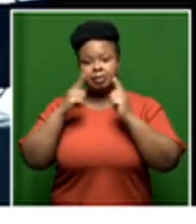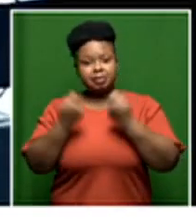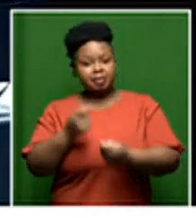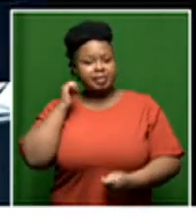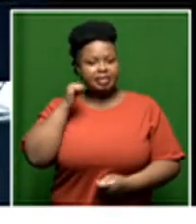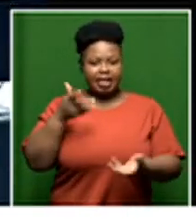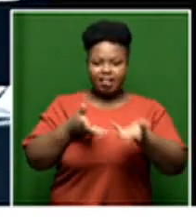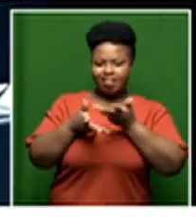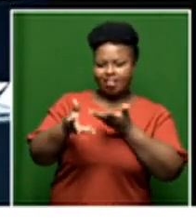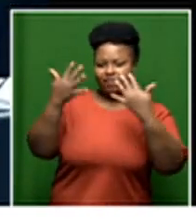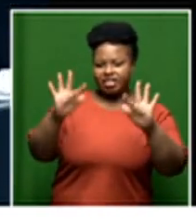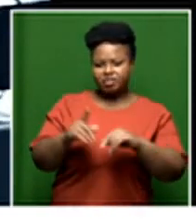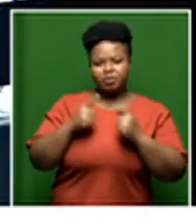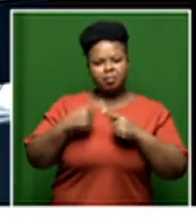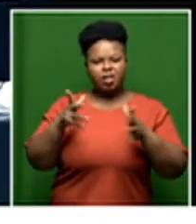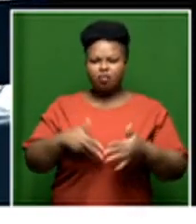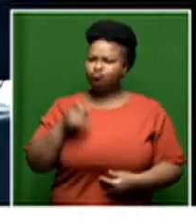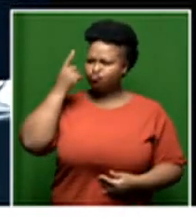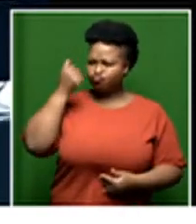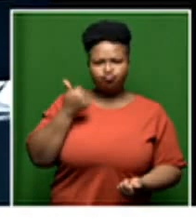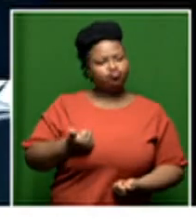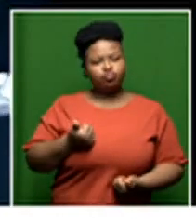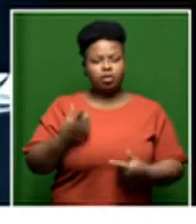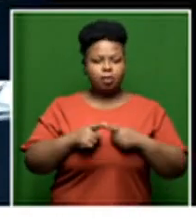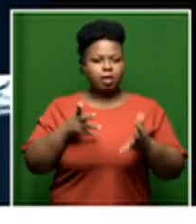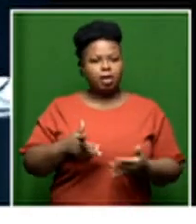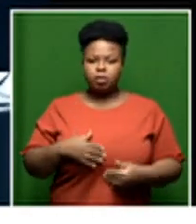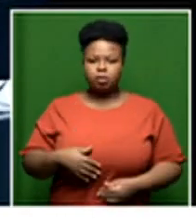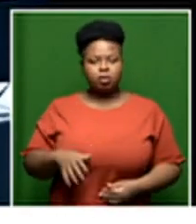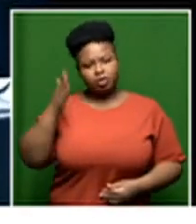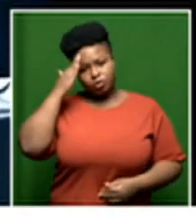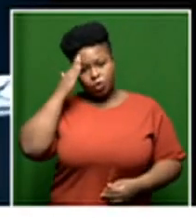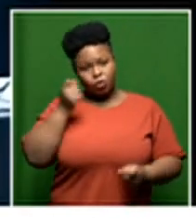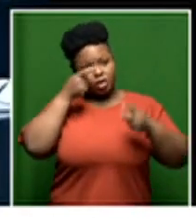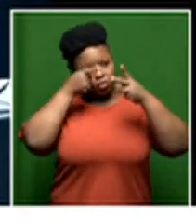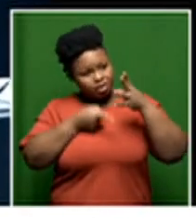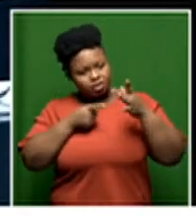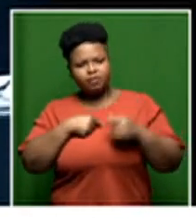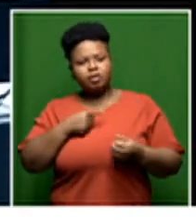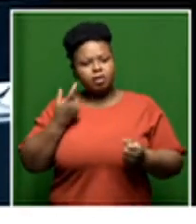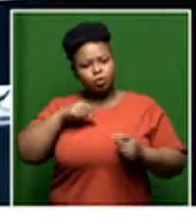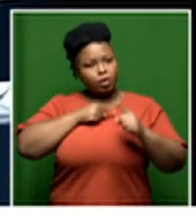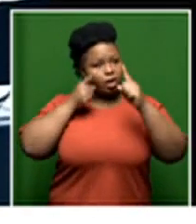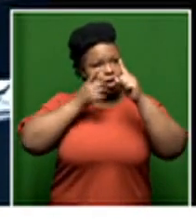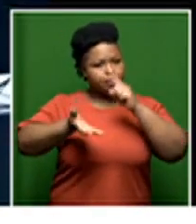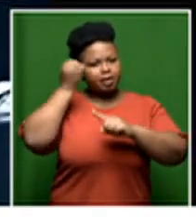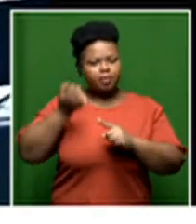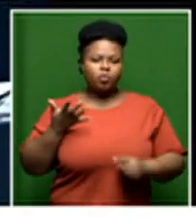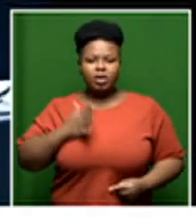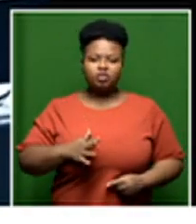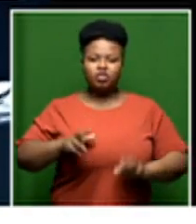opportunity of speaking to the players, getting to understand the players and getting to understand the key objectives and the key goals that we have set